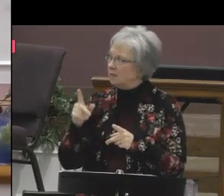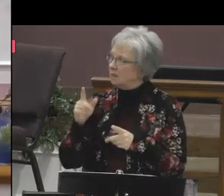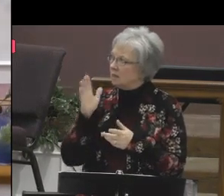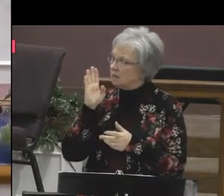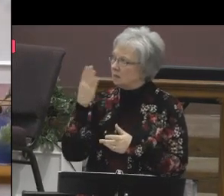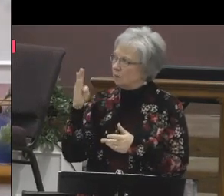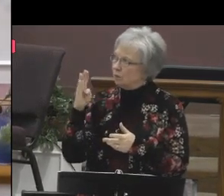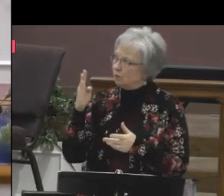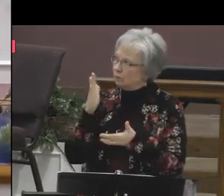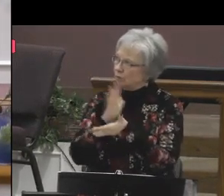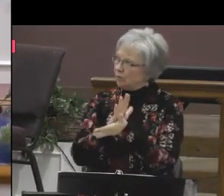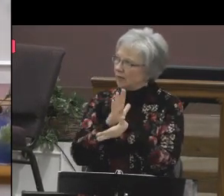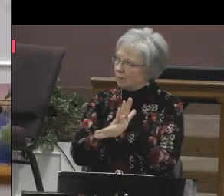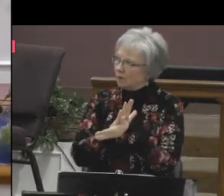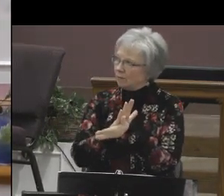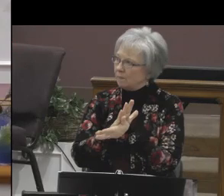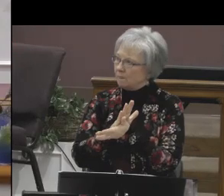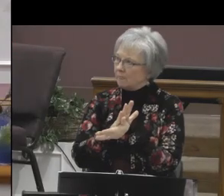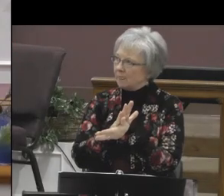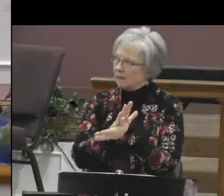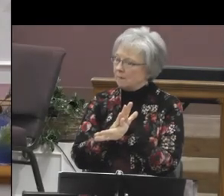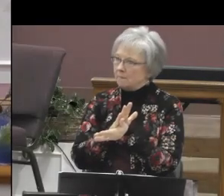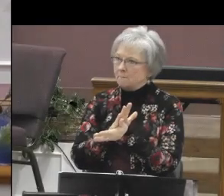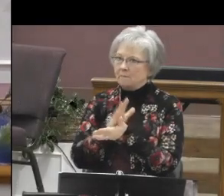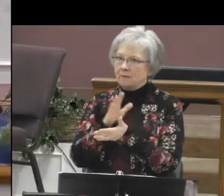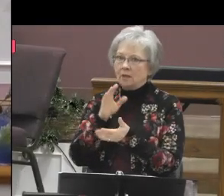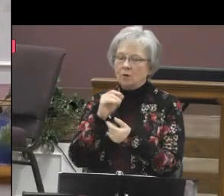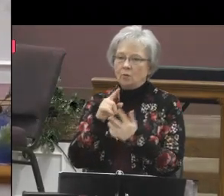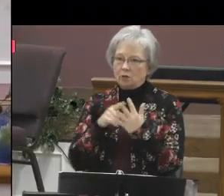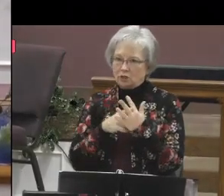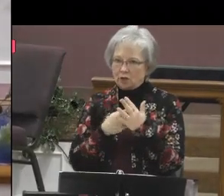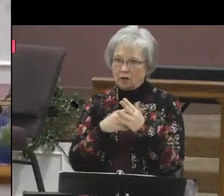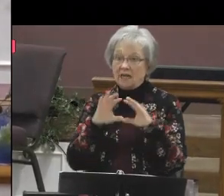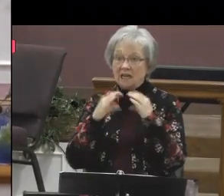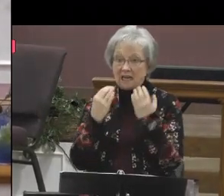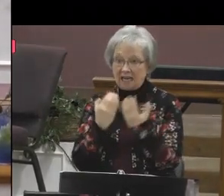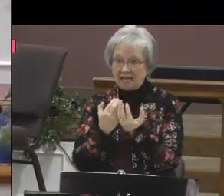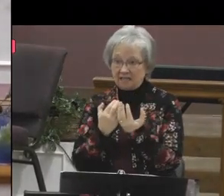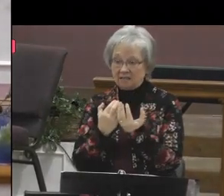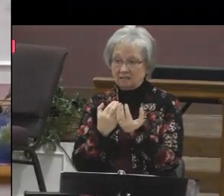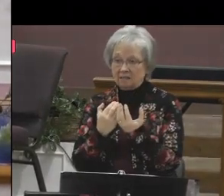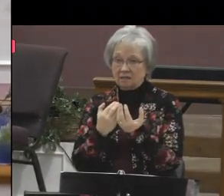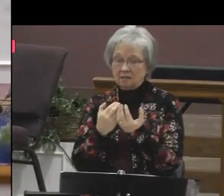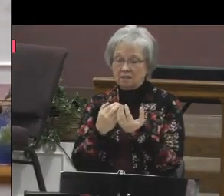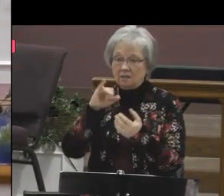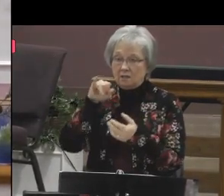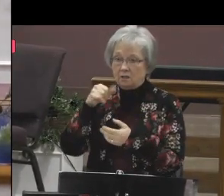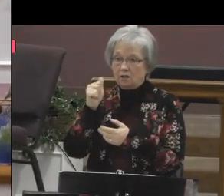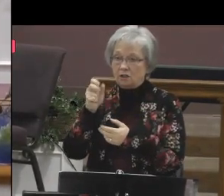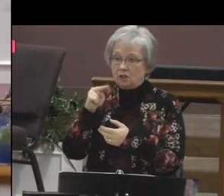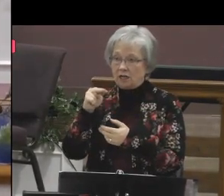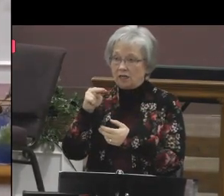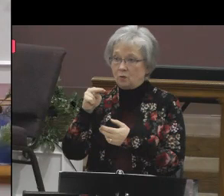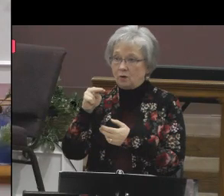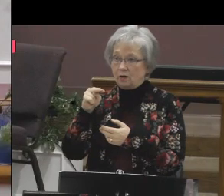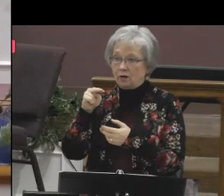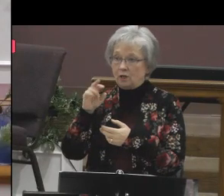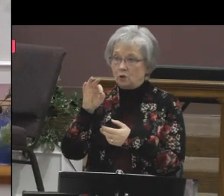is the Financial Peace University. We are starting a class coming up on January